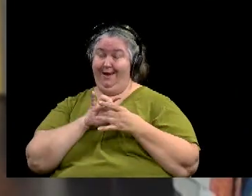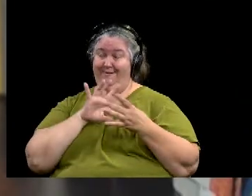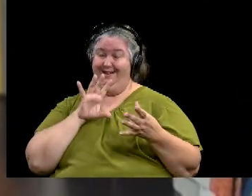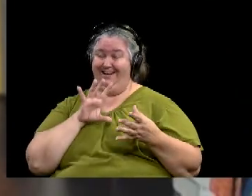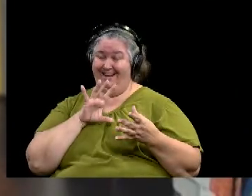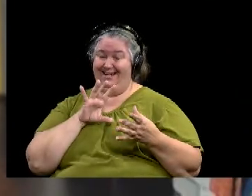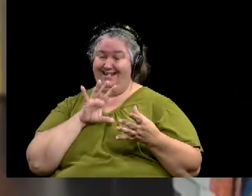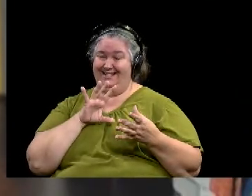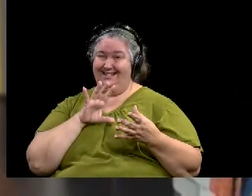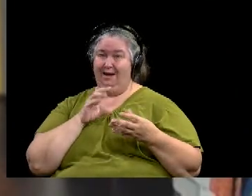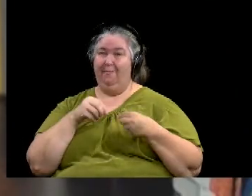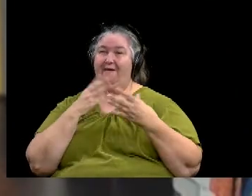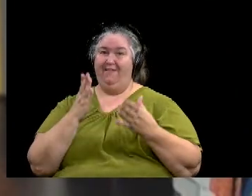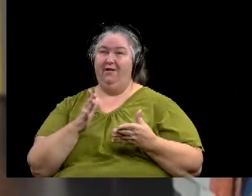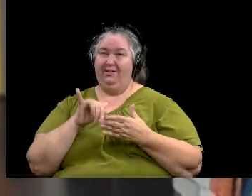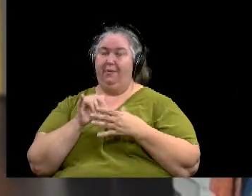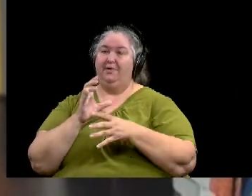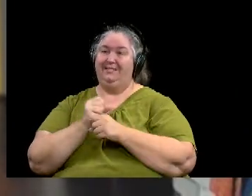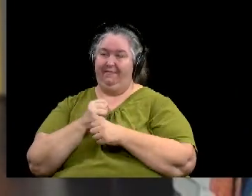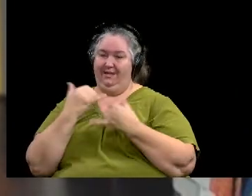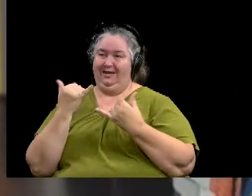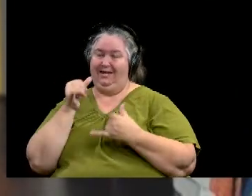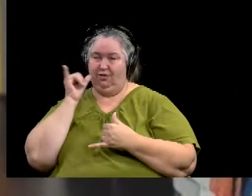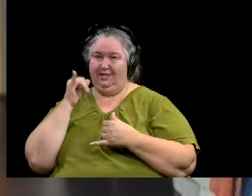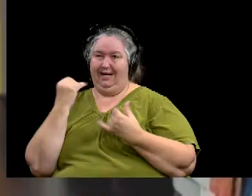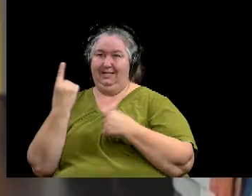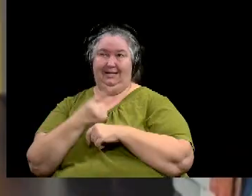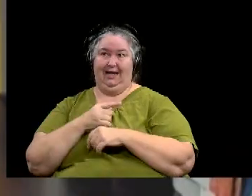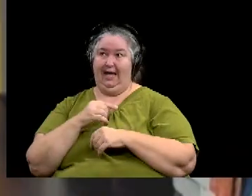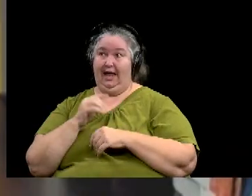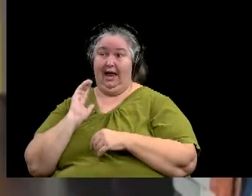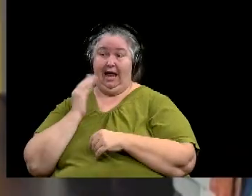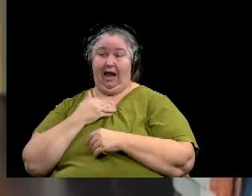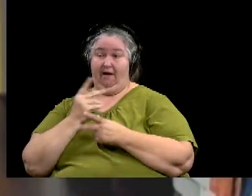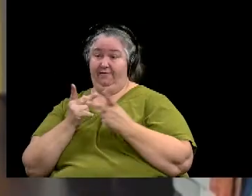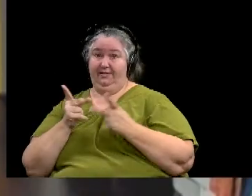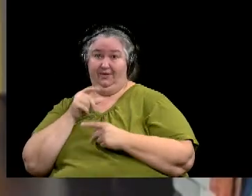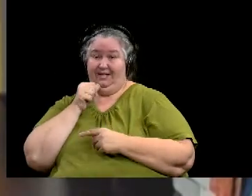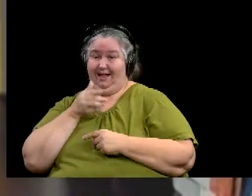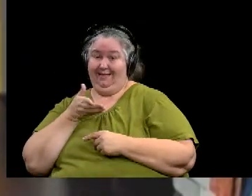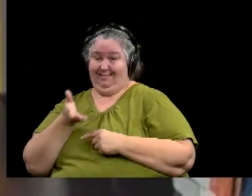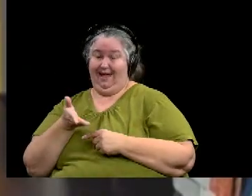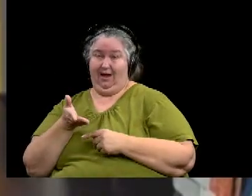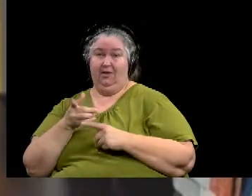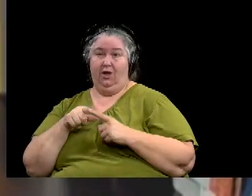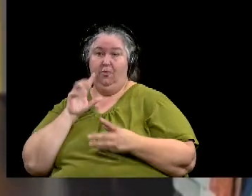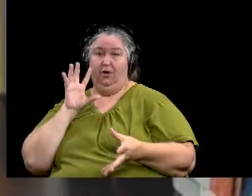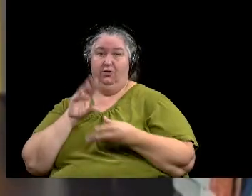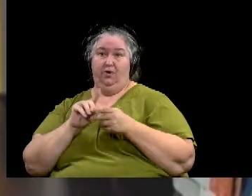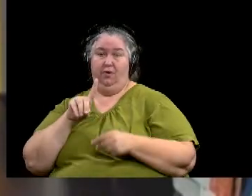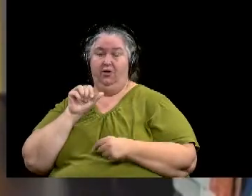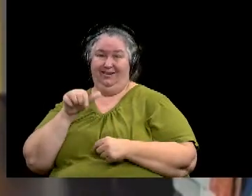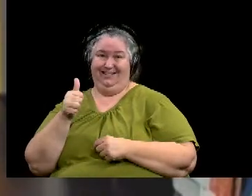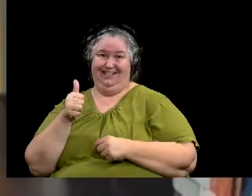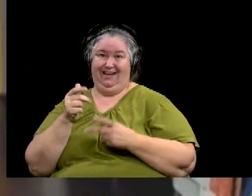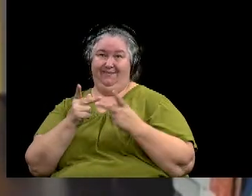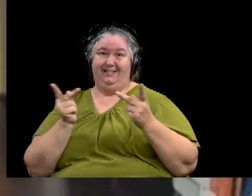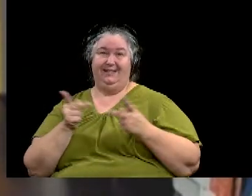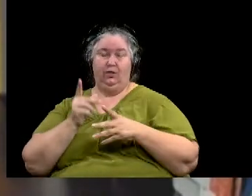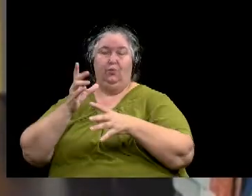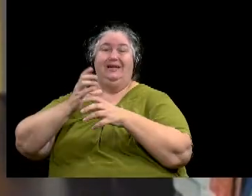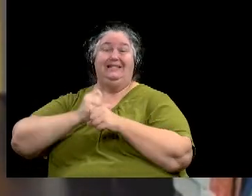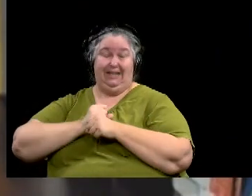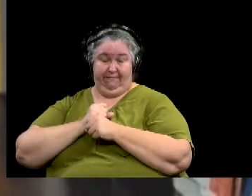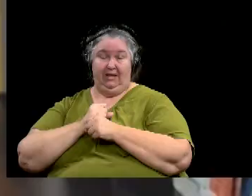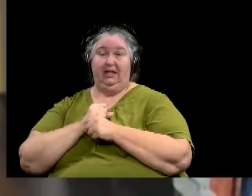of our facilities were on that list. So there are a total of 110 different facilities receiving vaccine across the state, and that's